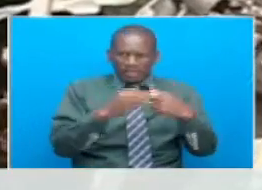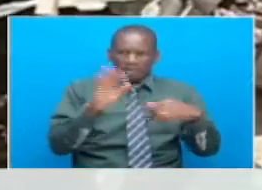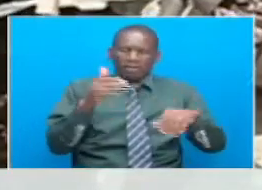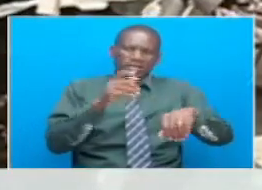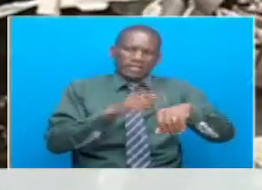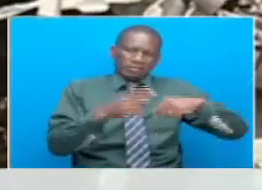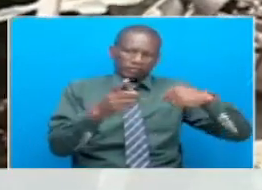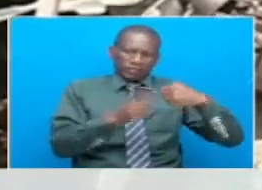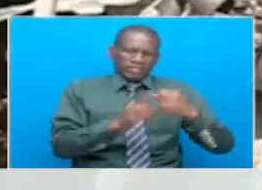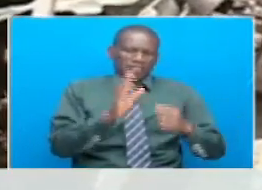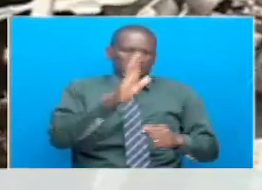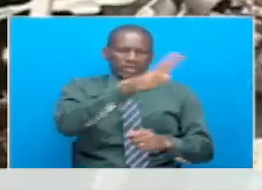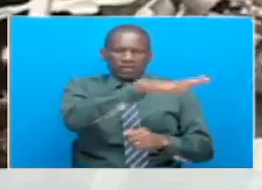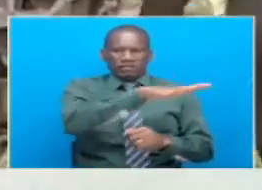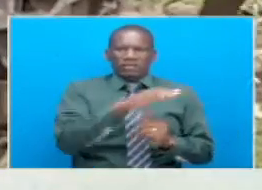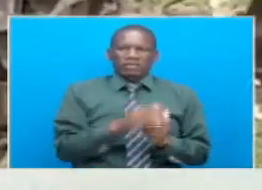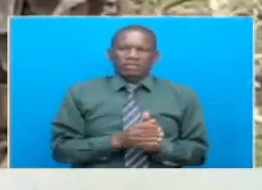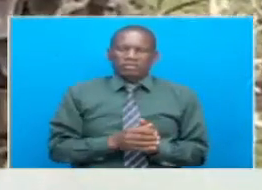p.m.